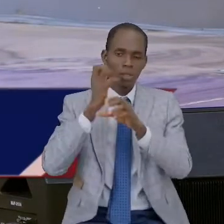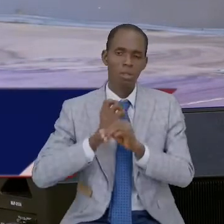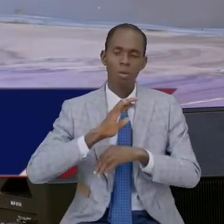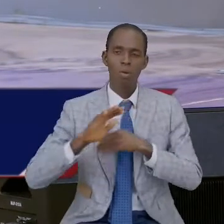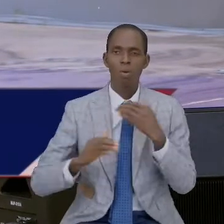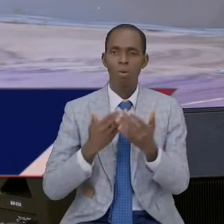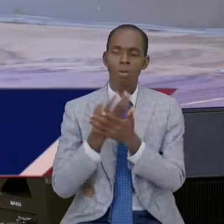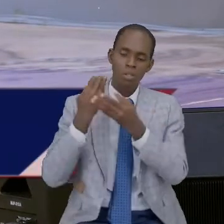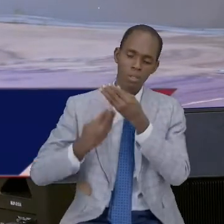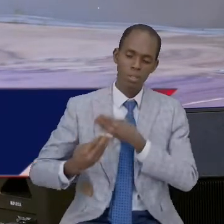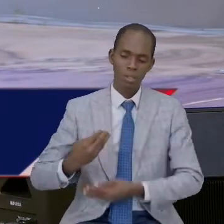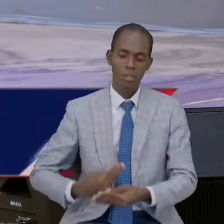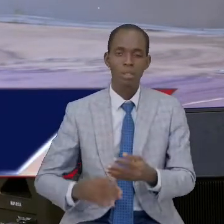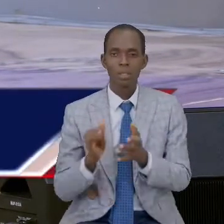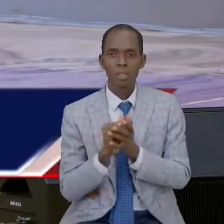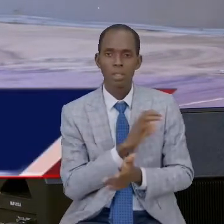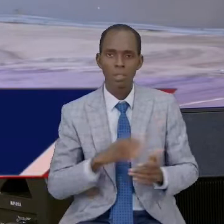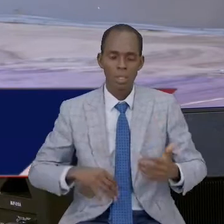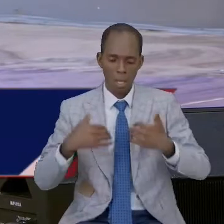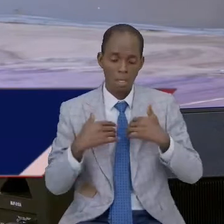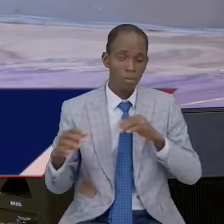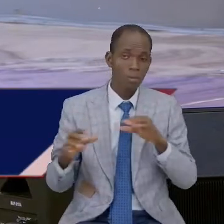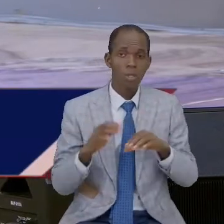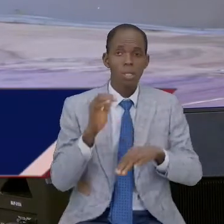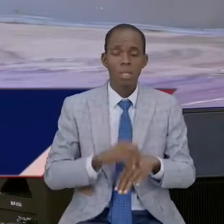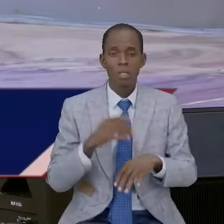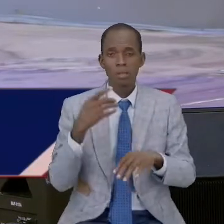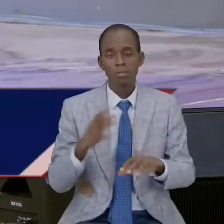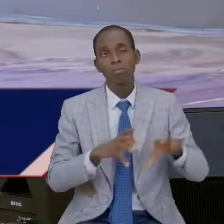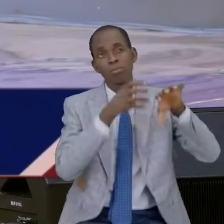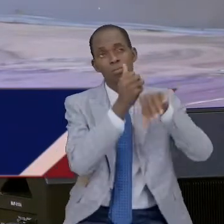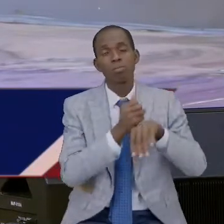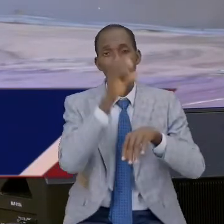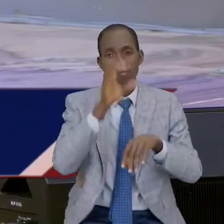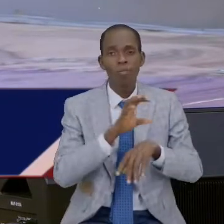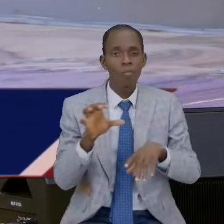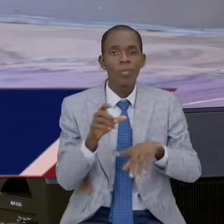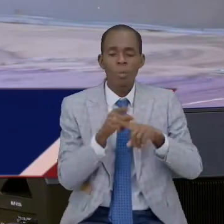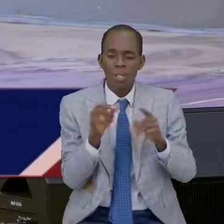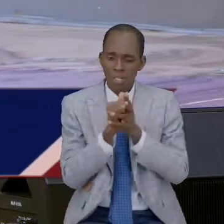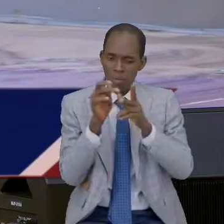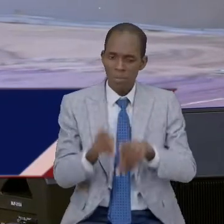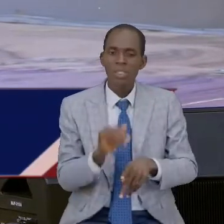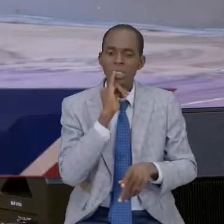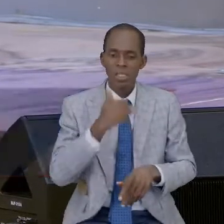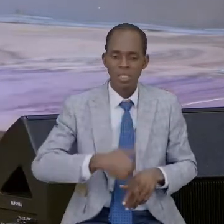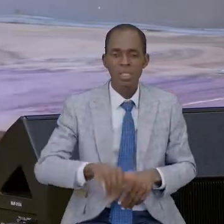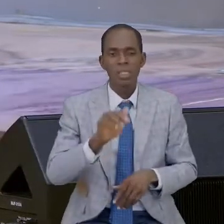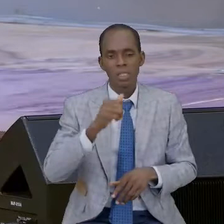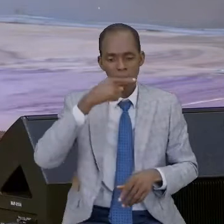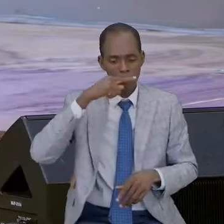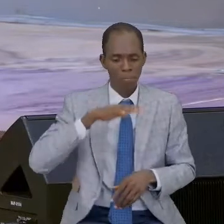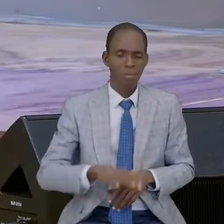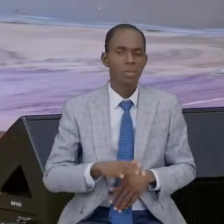that Christ has done and provided at Calvary, the heir. But he is a child. He does not